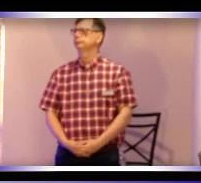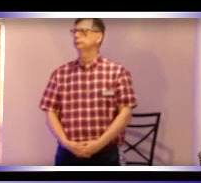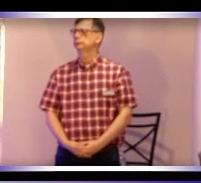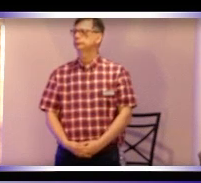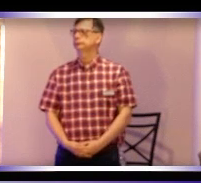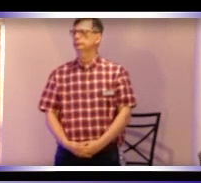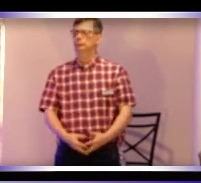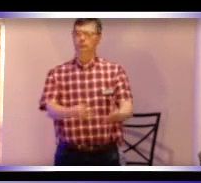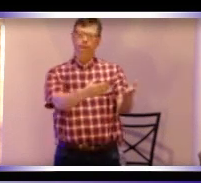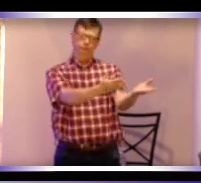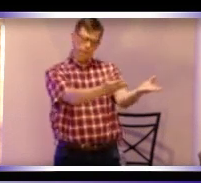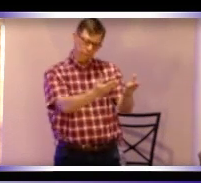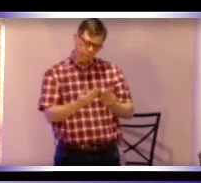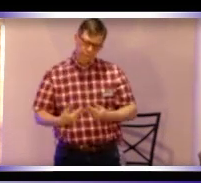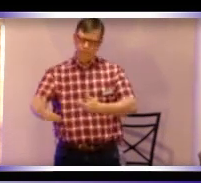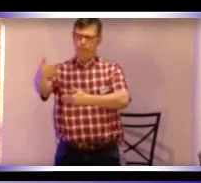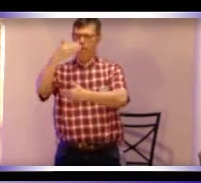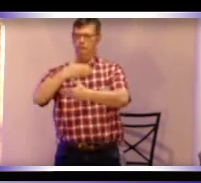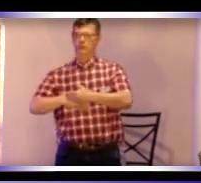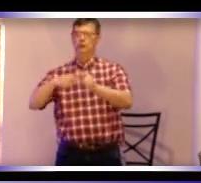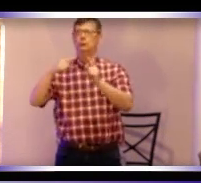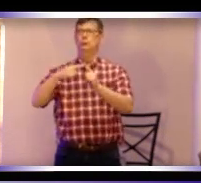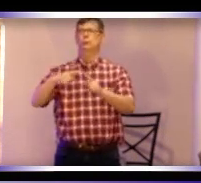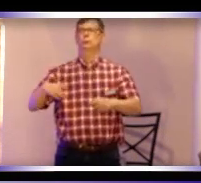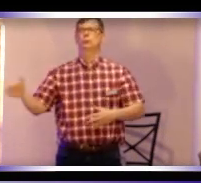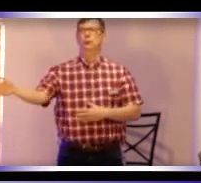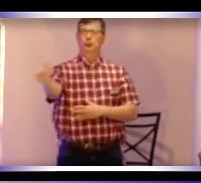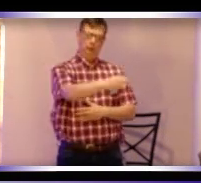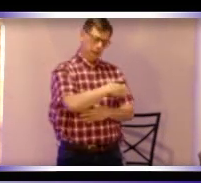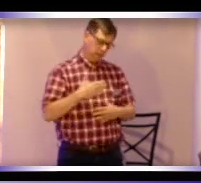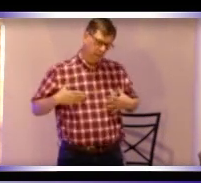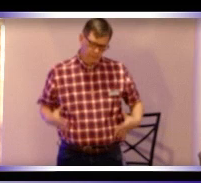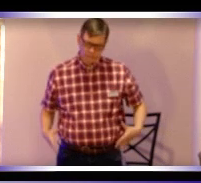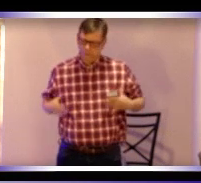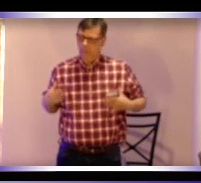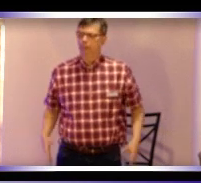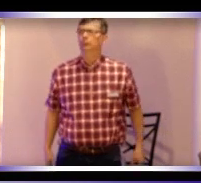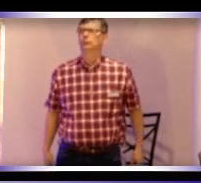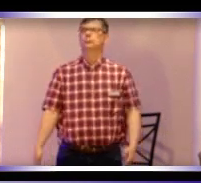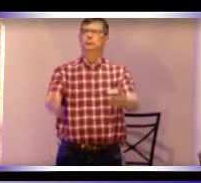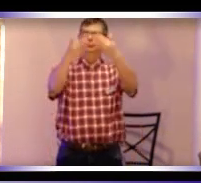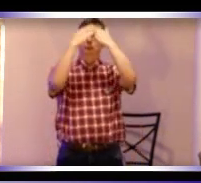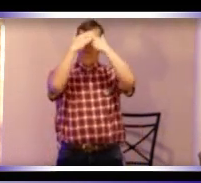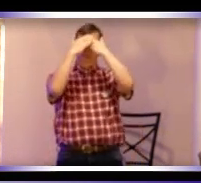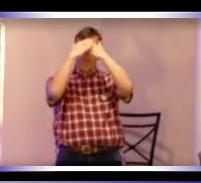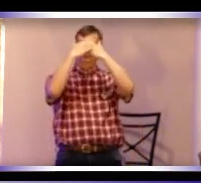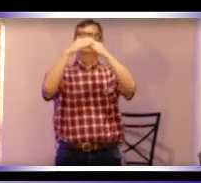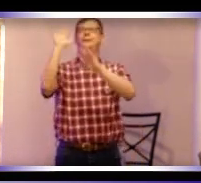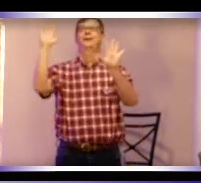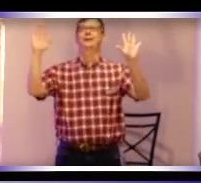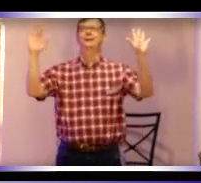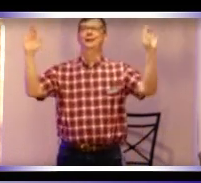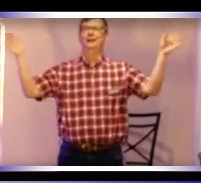Bringing into our bodies the newness of this bright, shiny day, clear